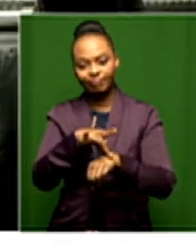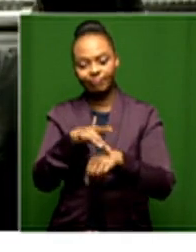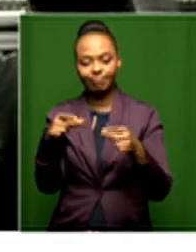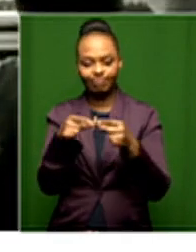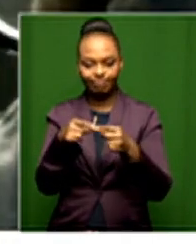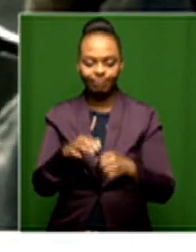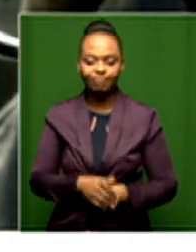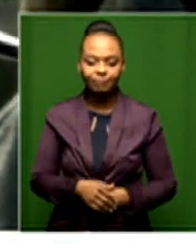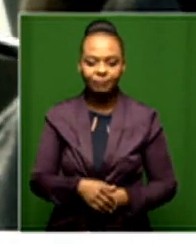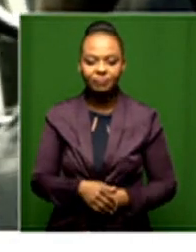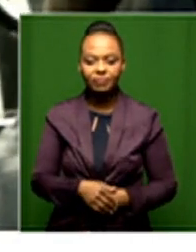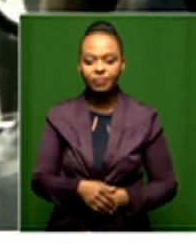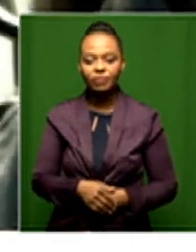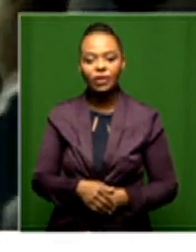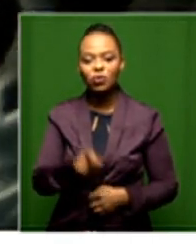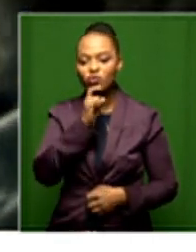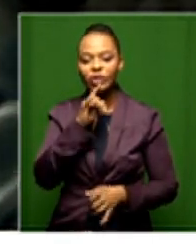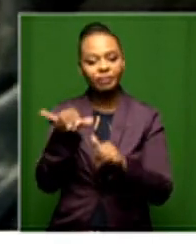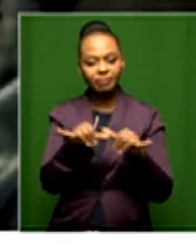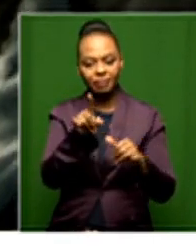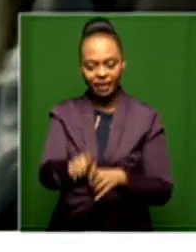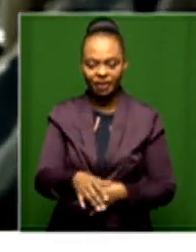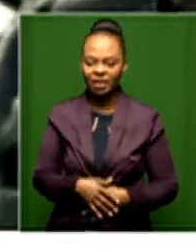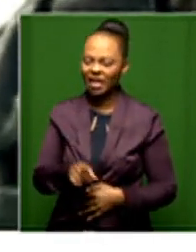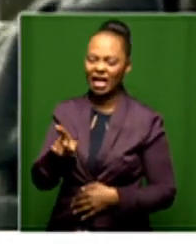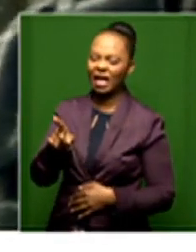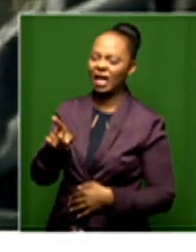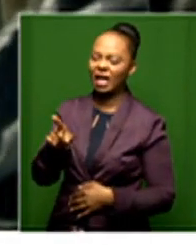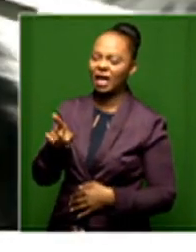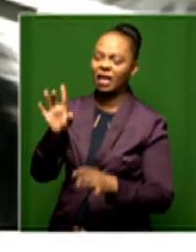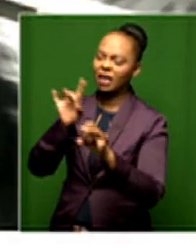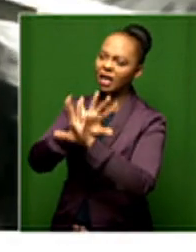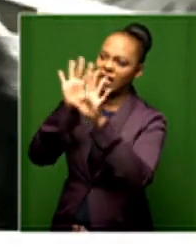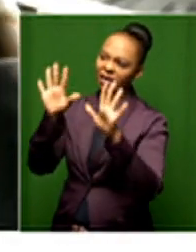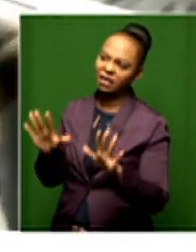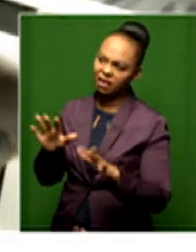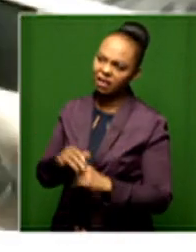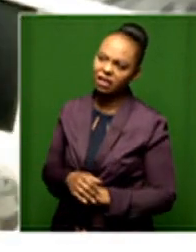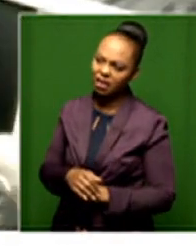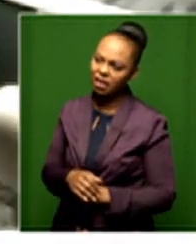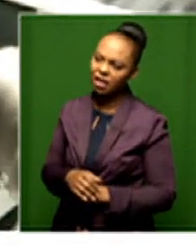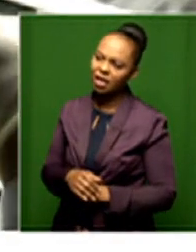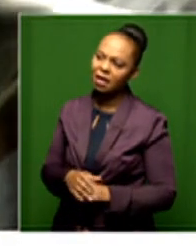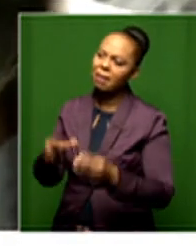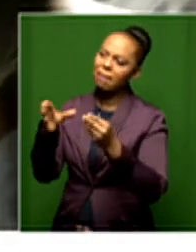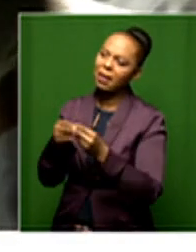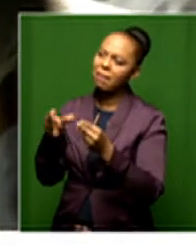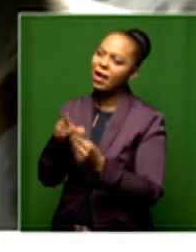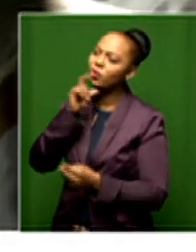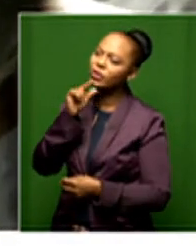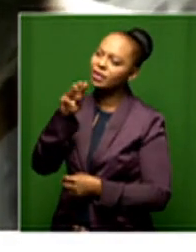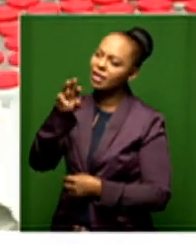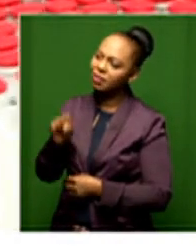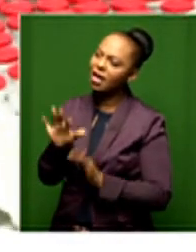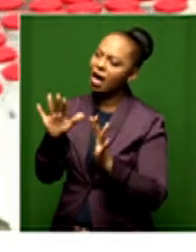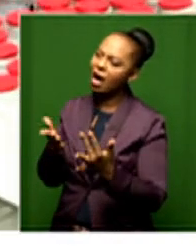asked you this already, but just perhaps a bit more clarity. How will your frontline members actually access the vaccine once